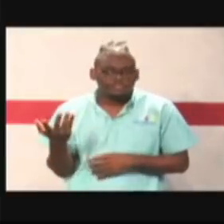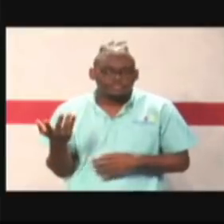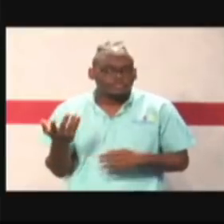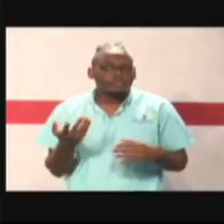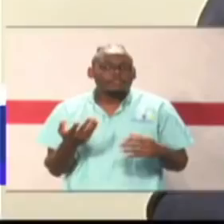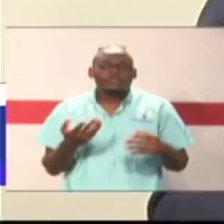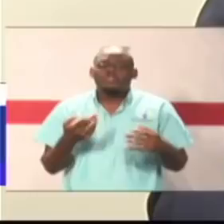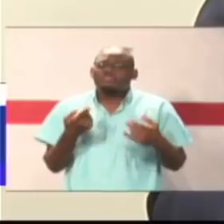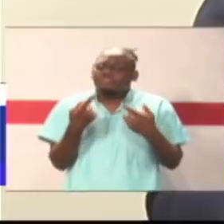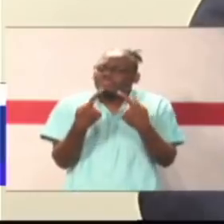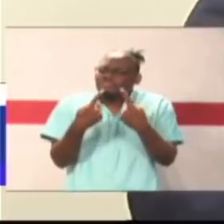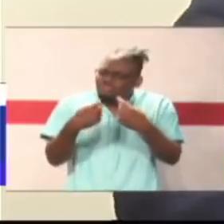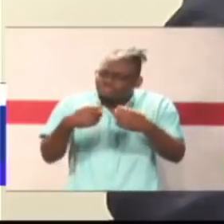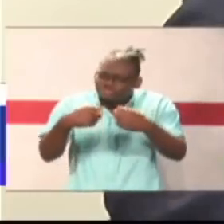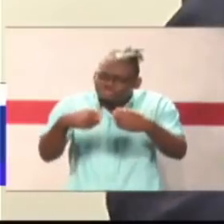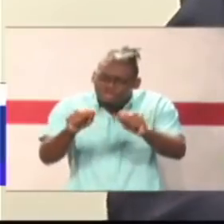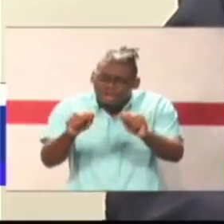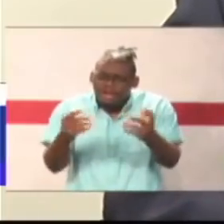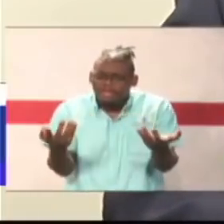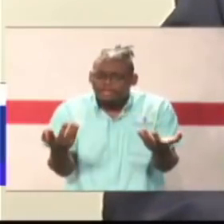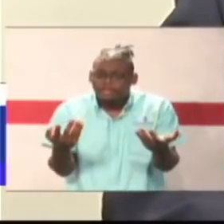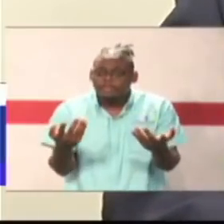me, please. So,